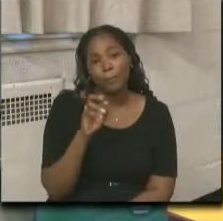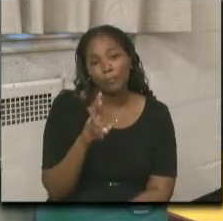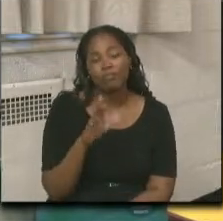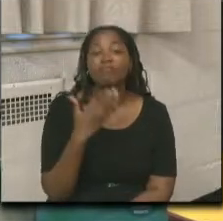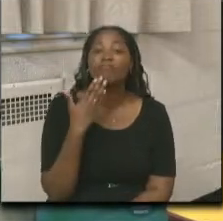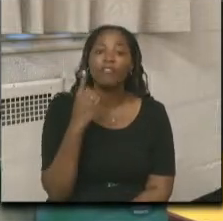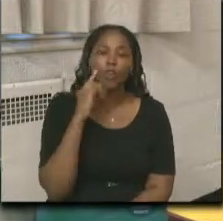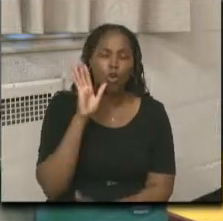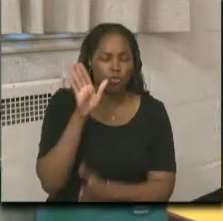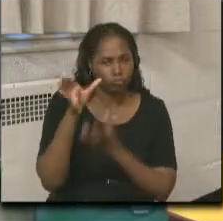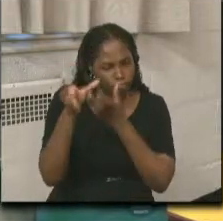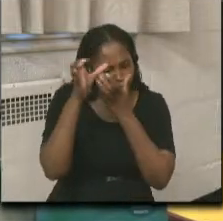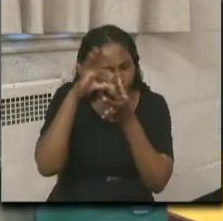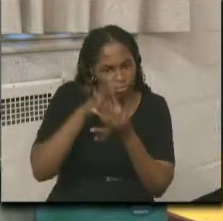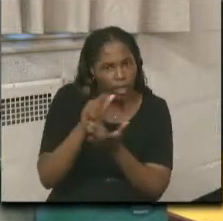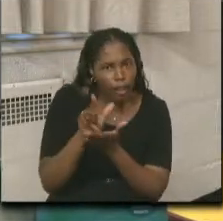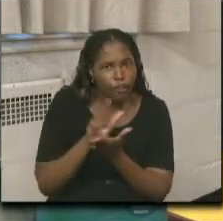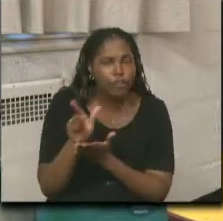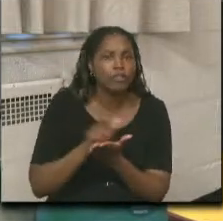legislative knowledge. Thank you for being